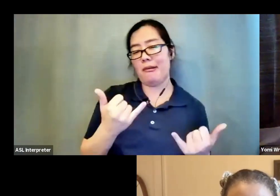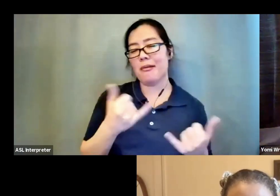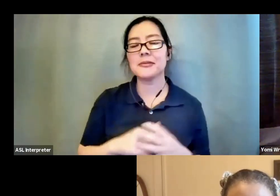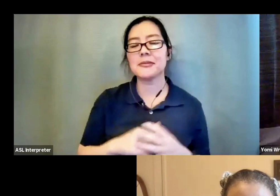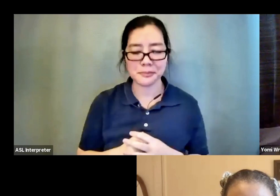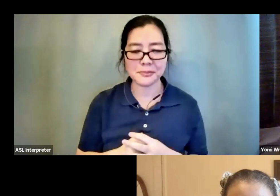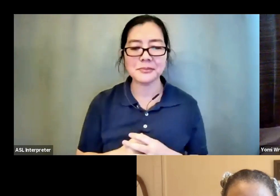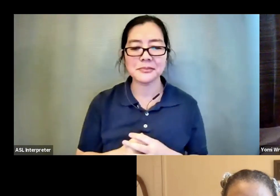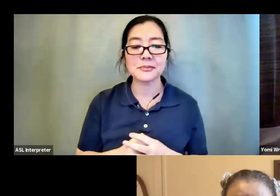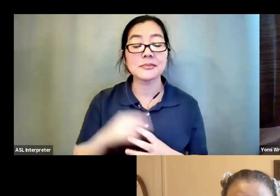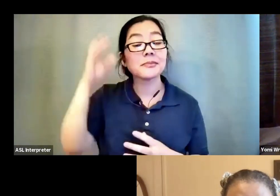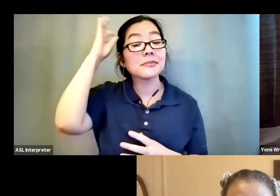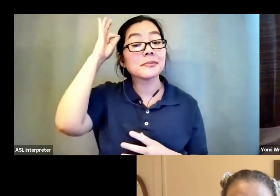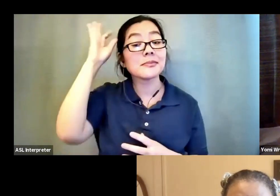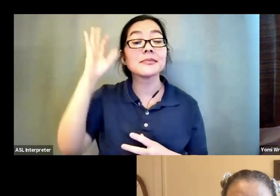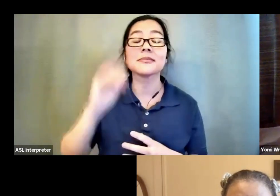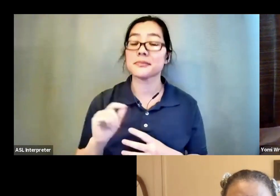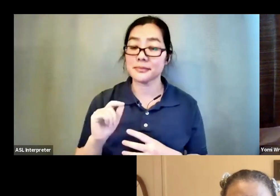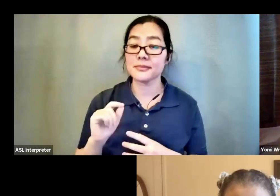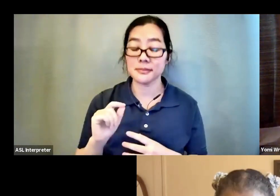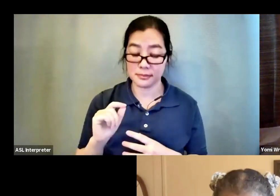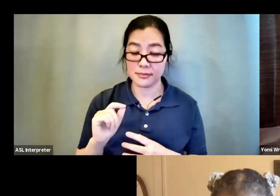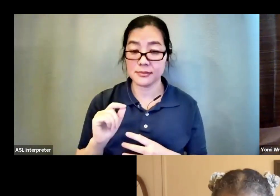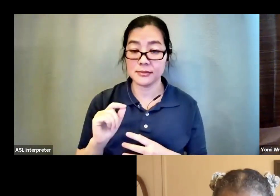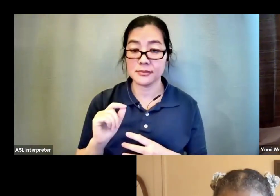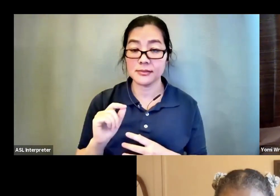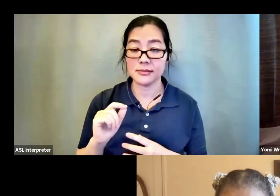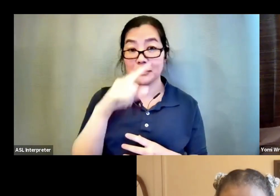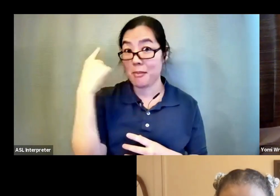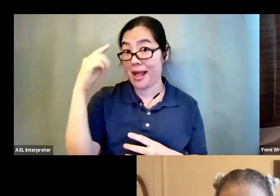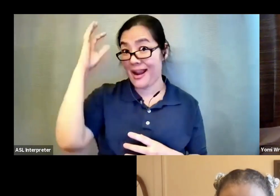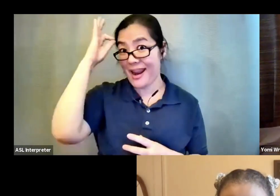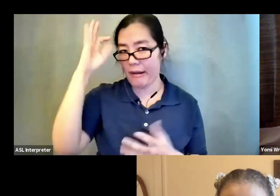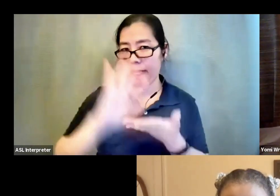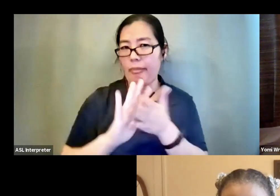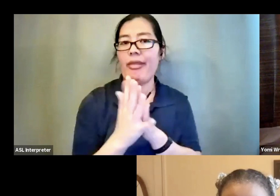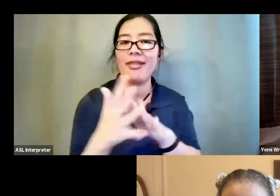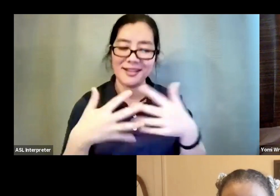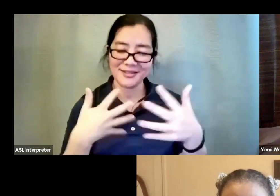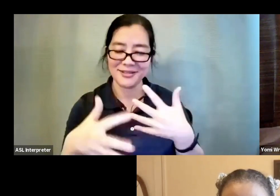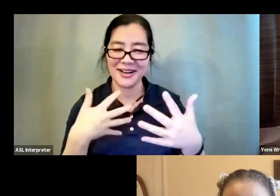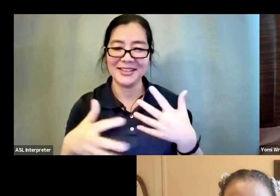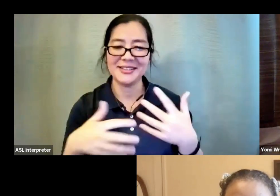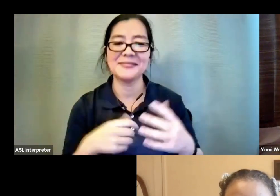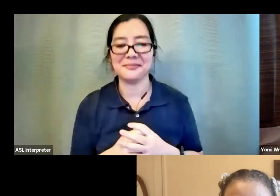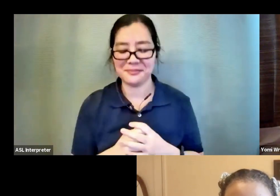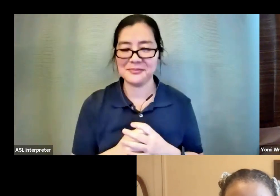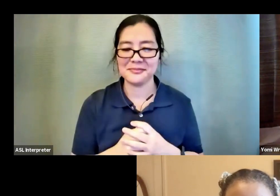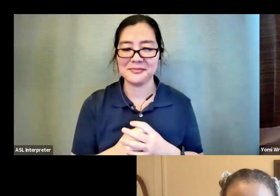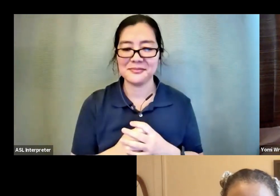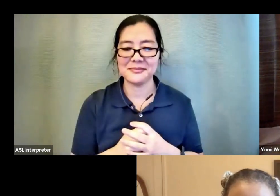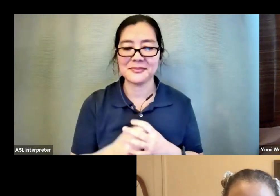my hair, I have black hair that's graying, and I have it in buns on my